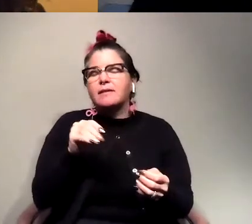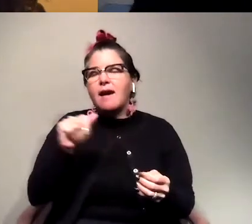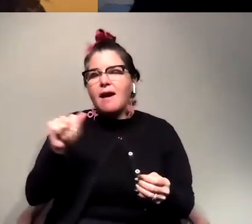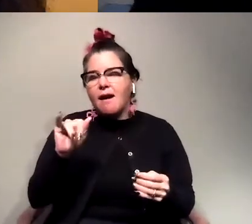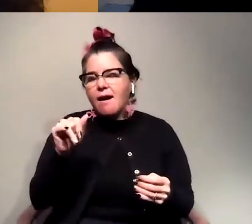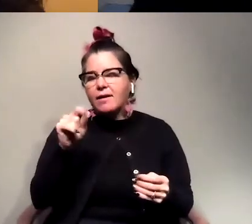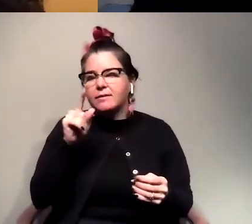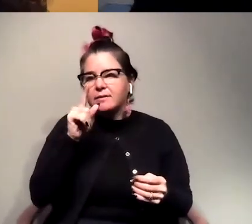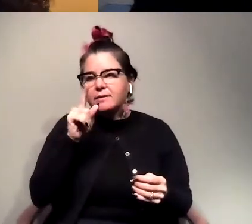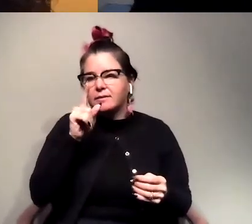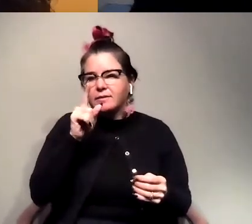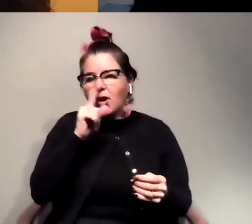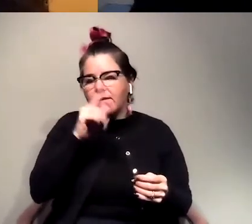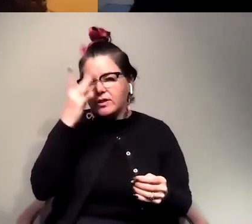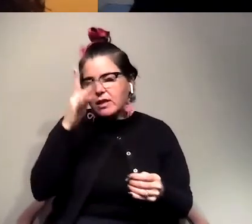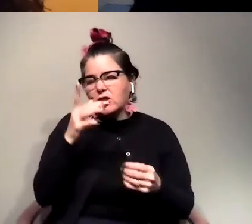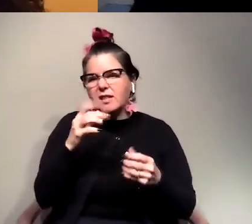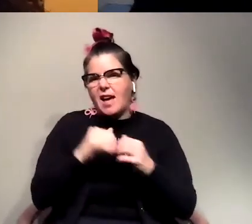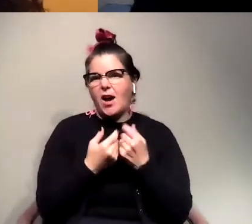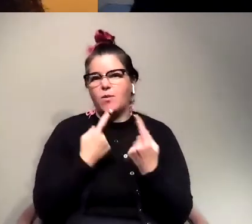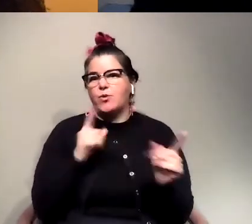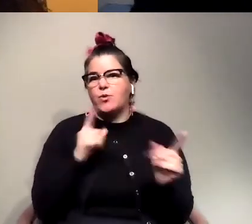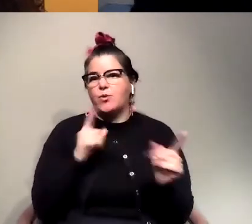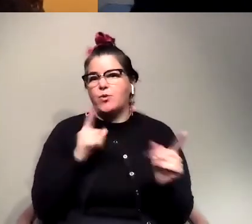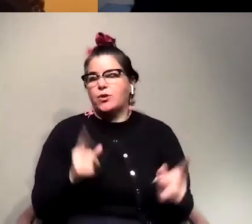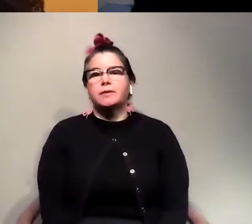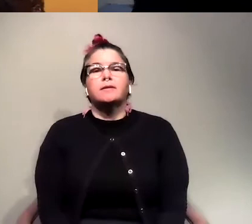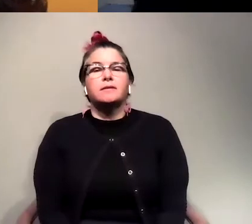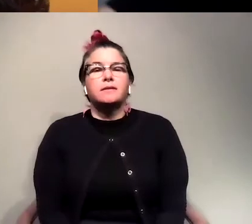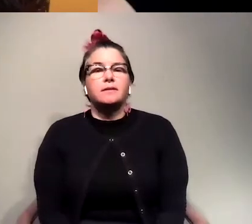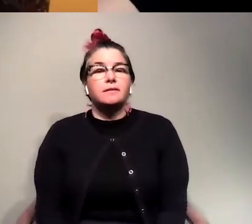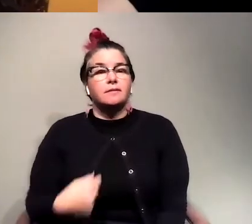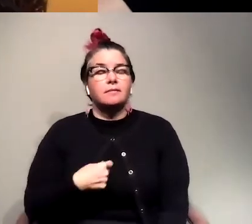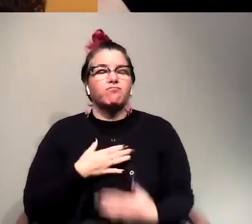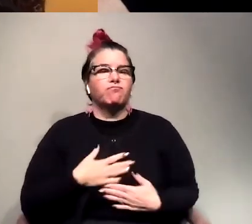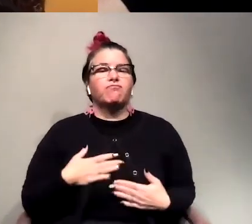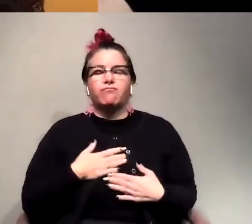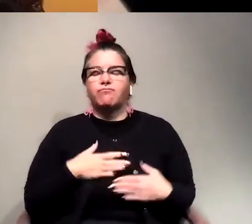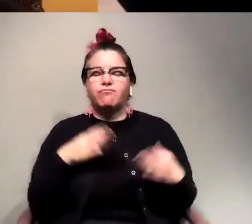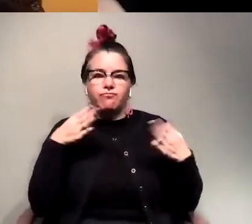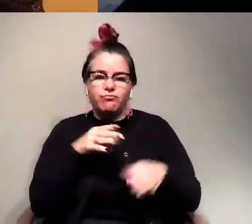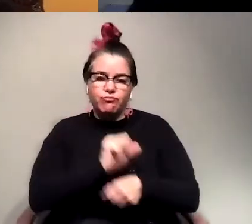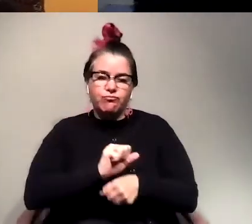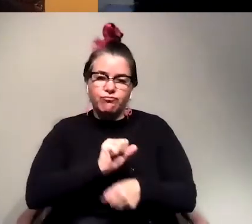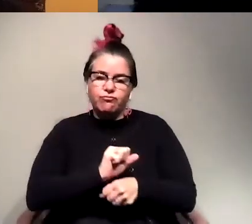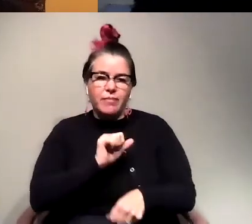how that all works. And I like working on that stuff because it